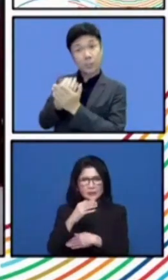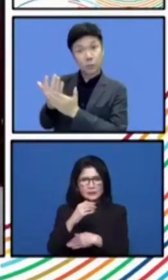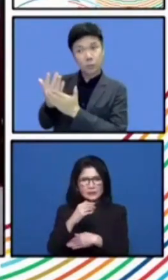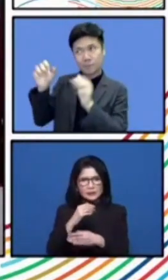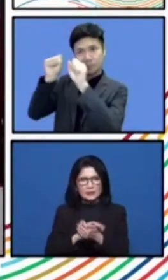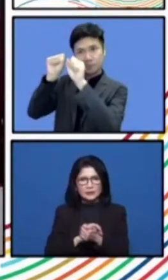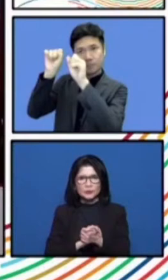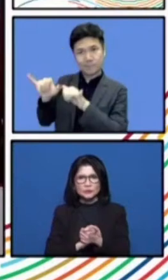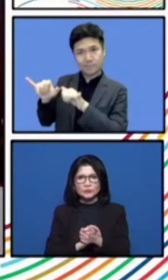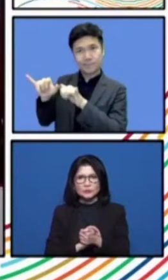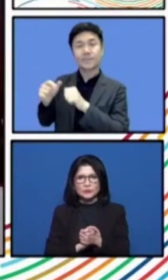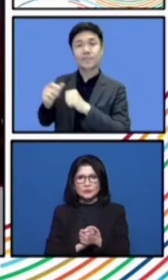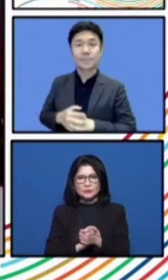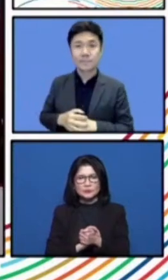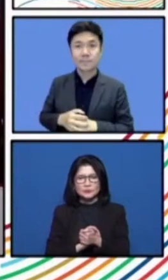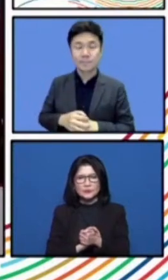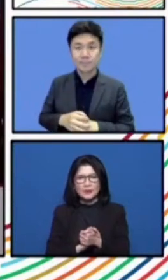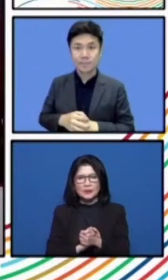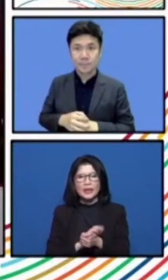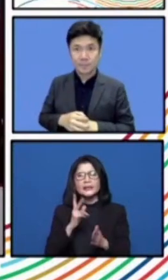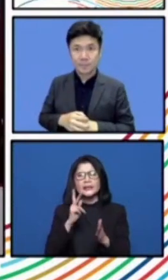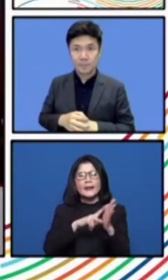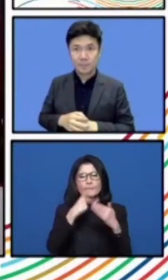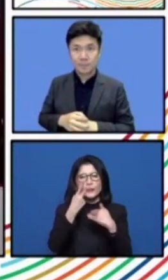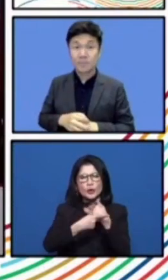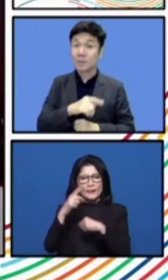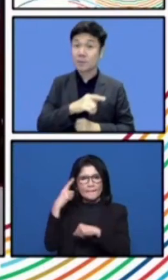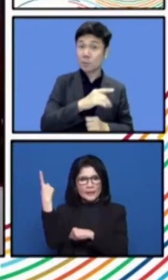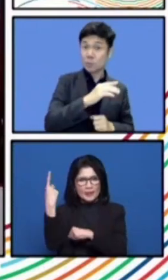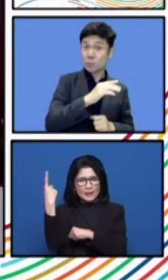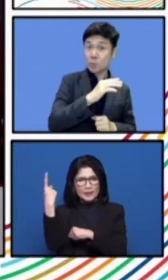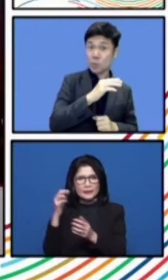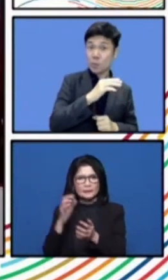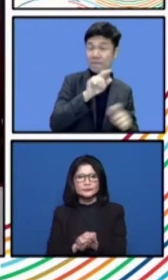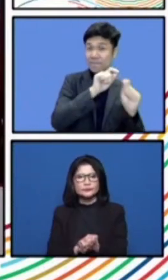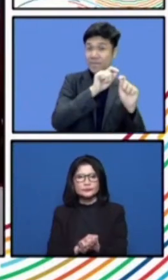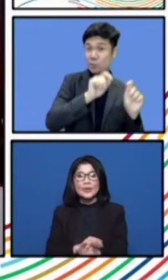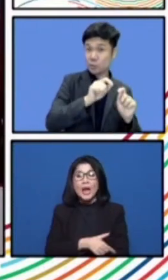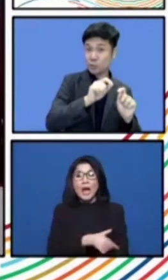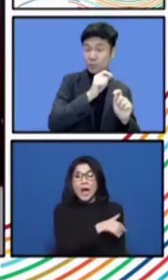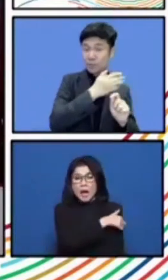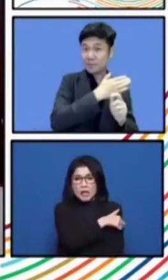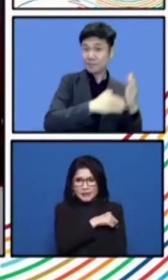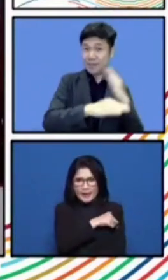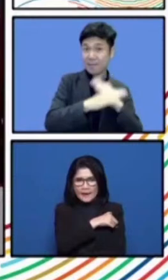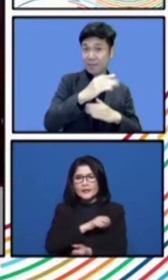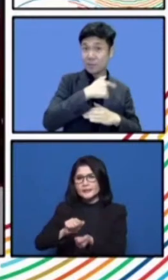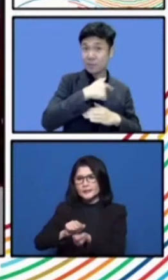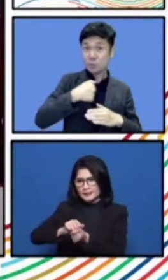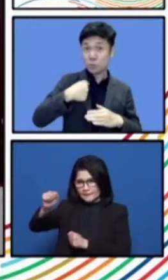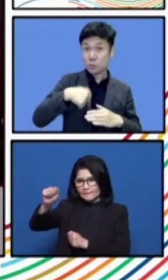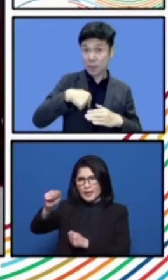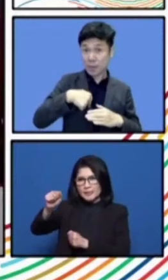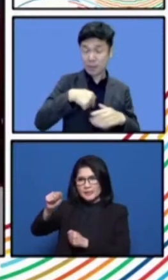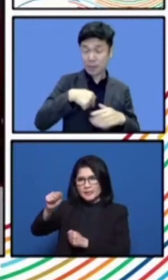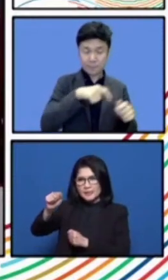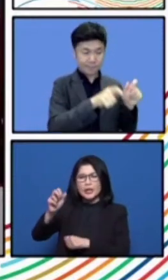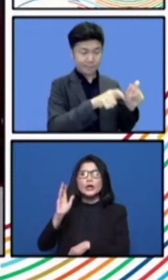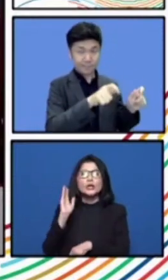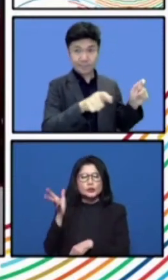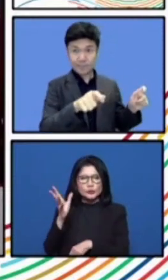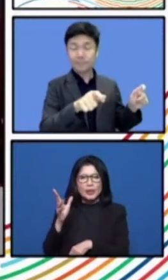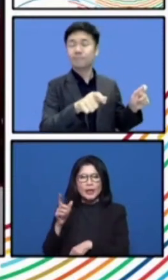certified working staff from disabled persons federations at all levels are able to go through